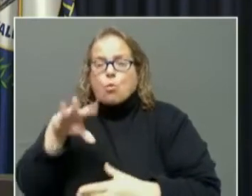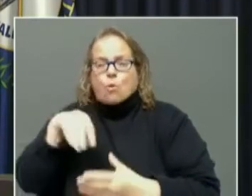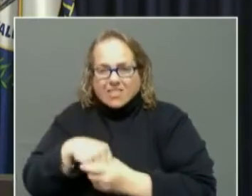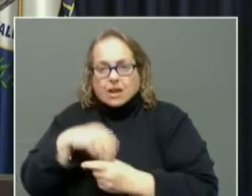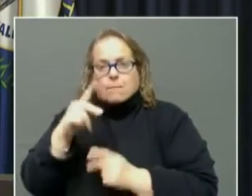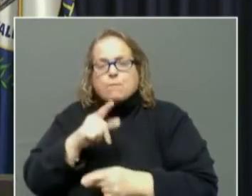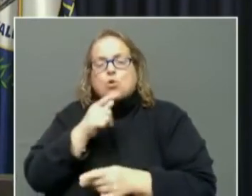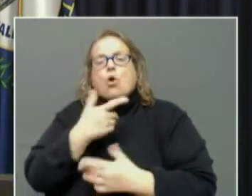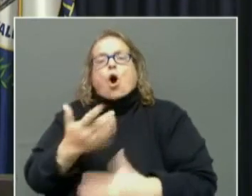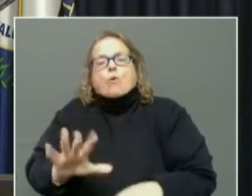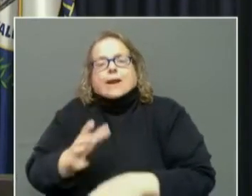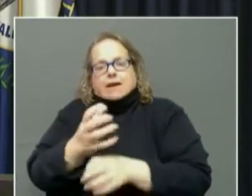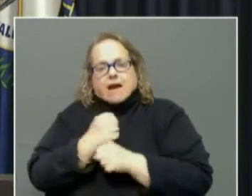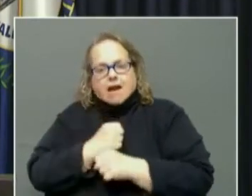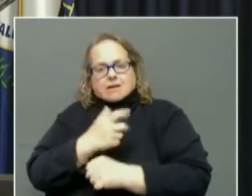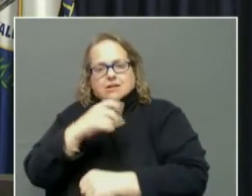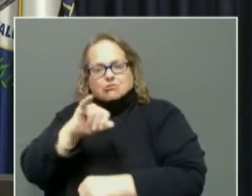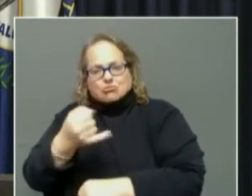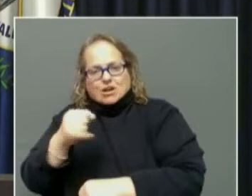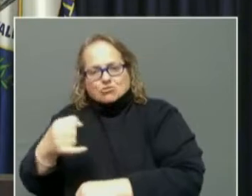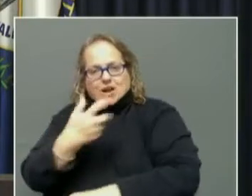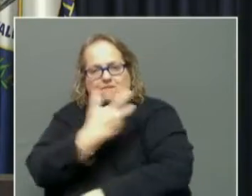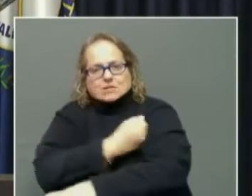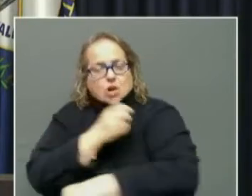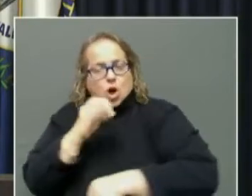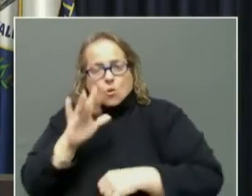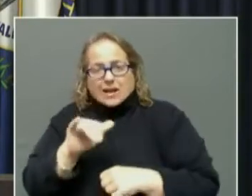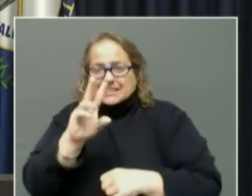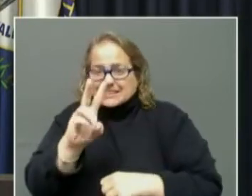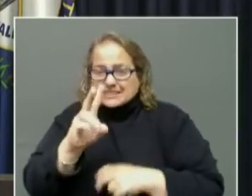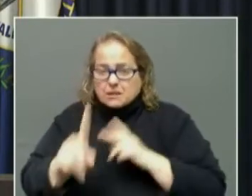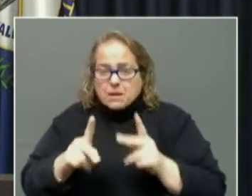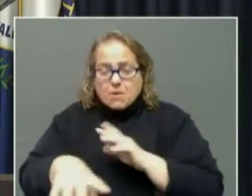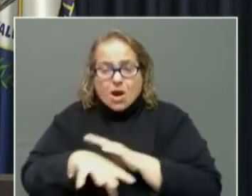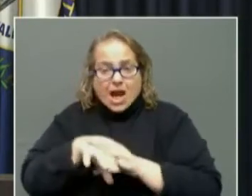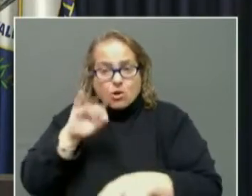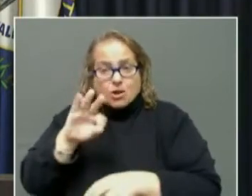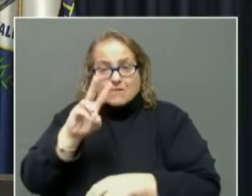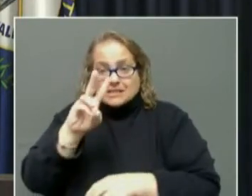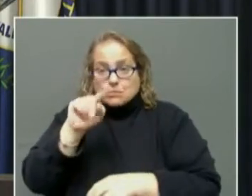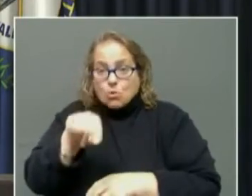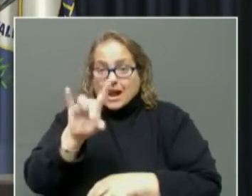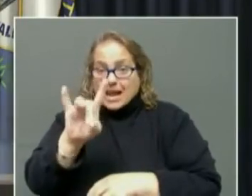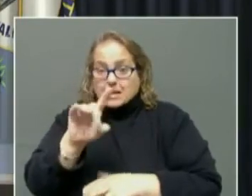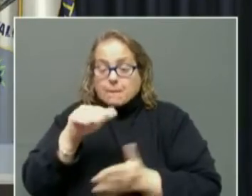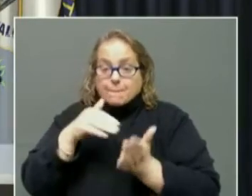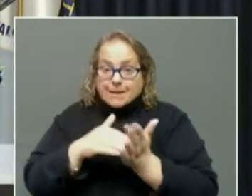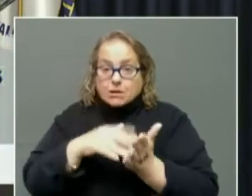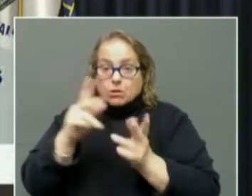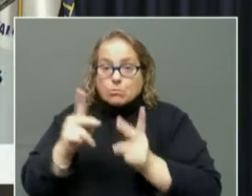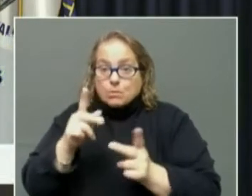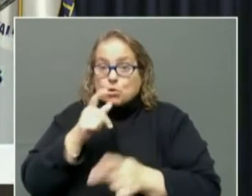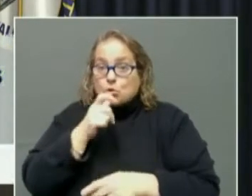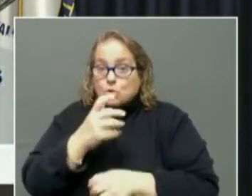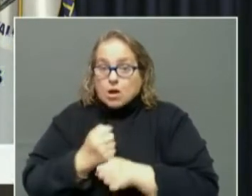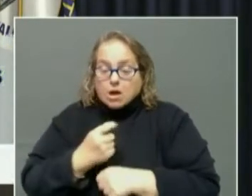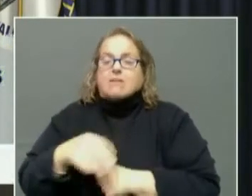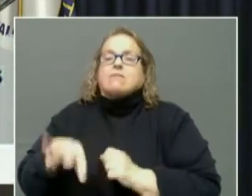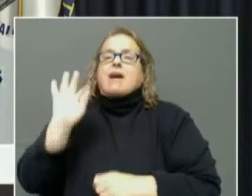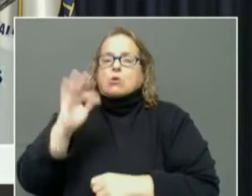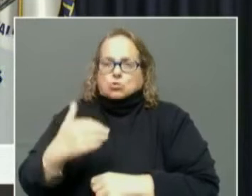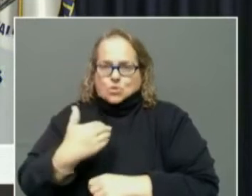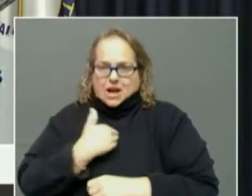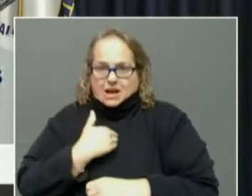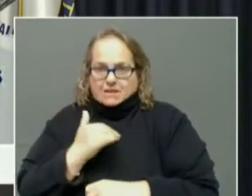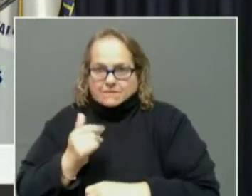fact, only 6 people out of 6.8 million people who have received J&J in the United States have been found to have this condition at this